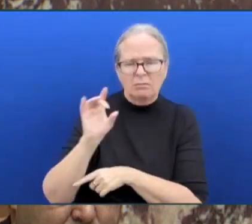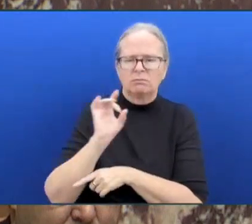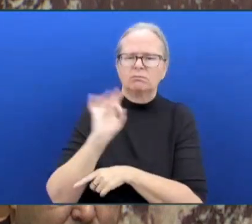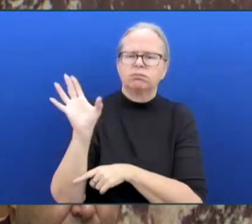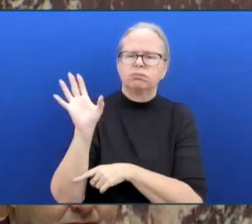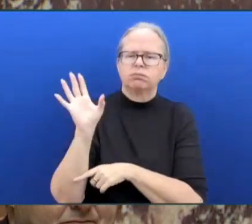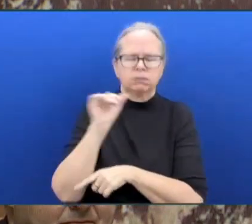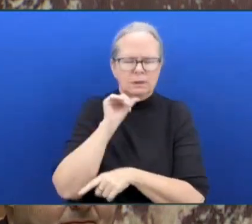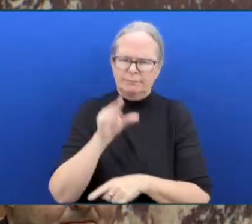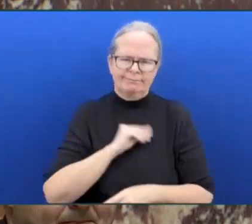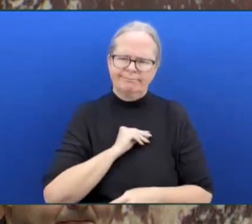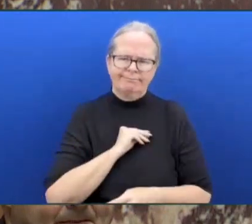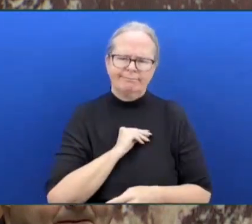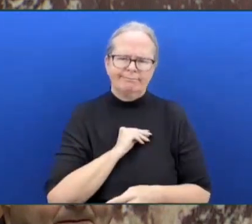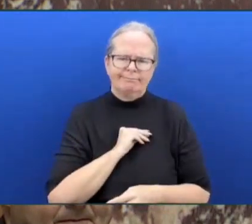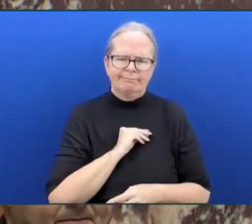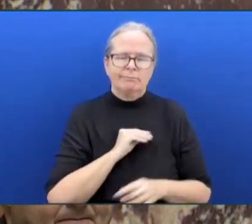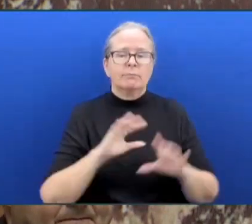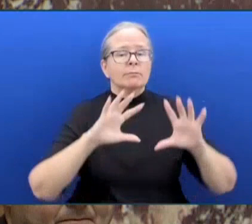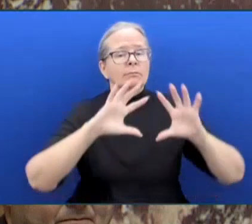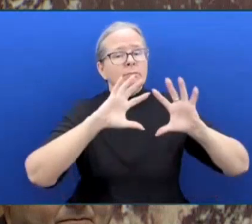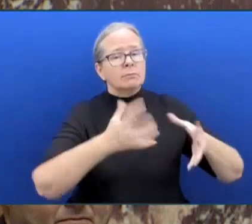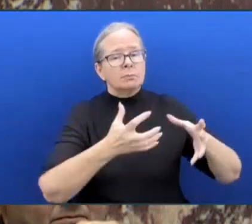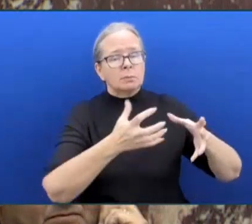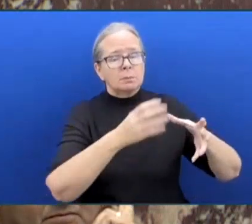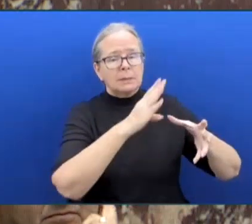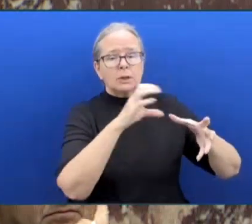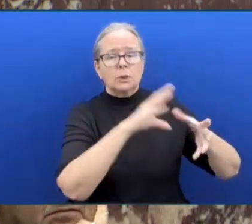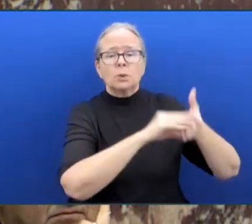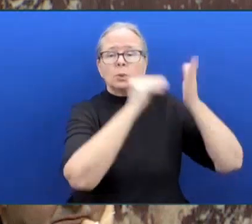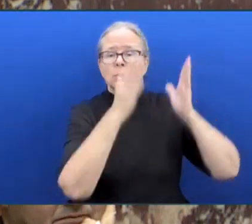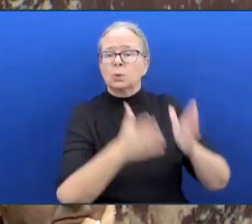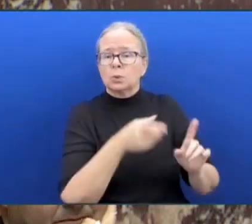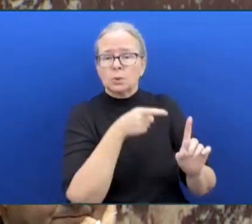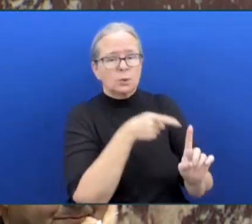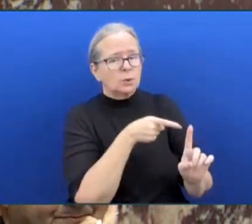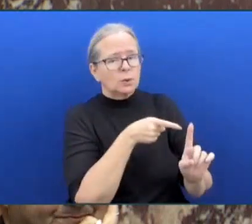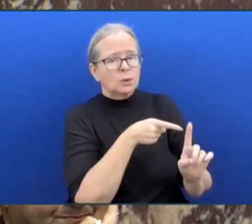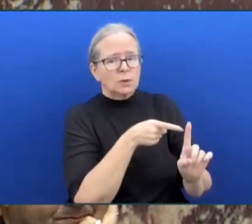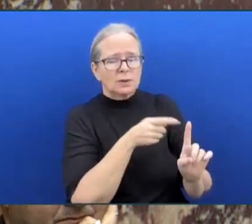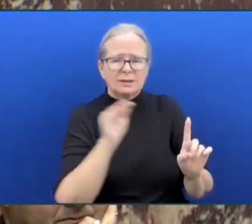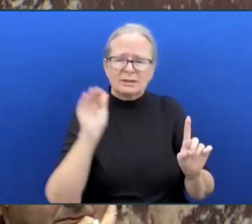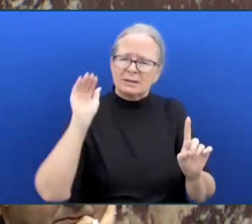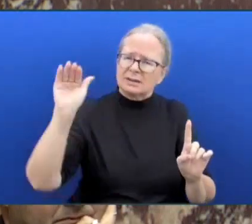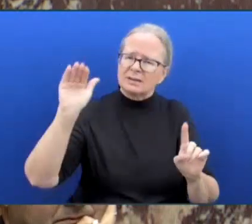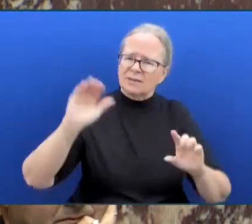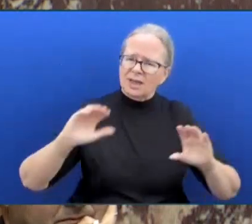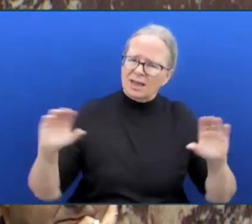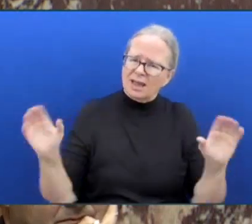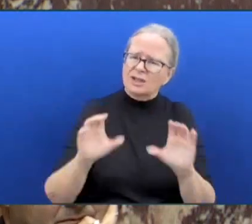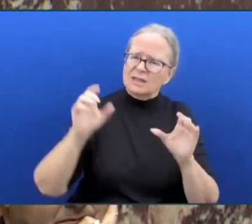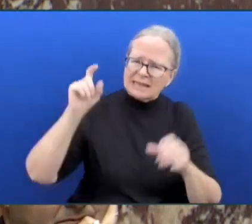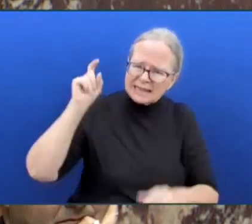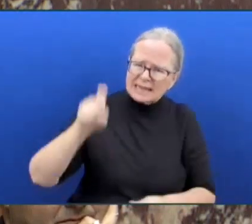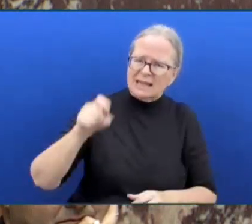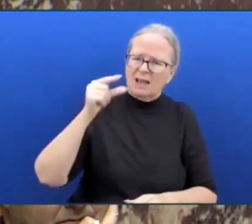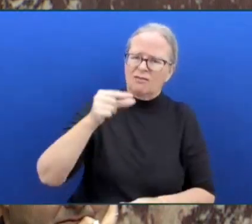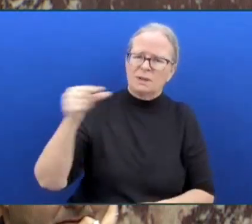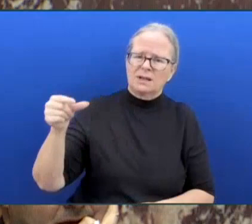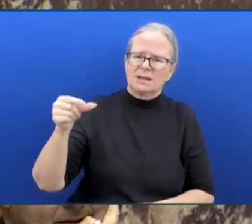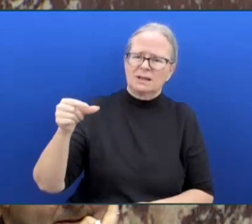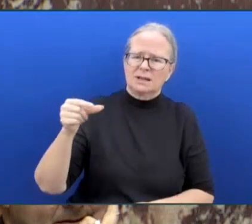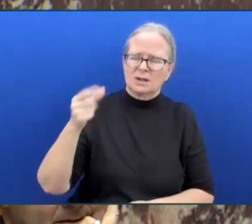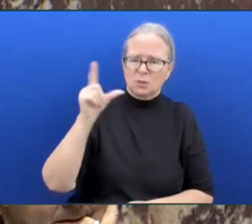alarm, calling for immediate action from this government. The 2016 Sexual Violence and